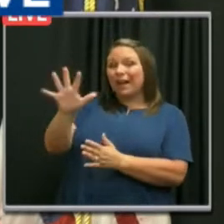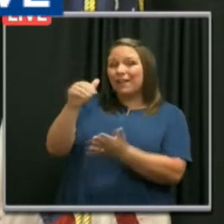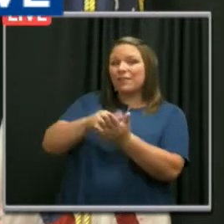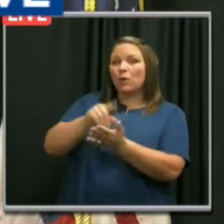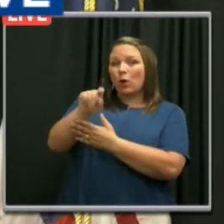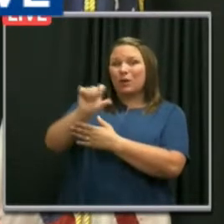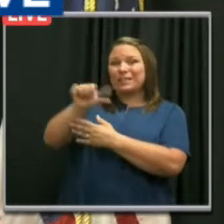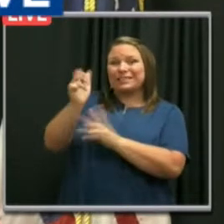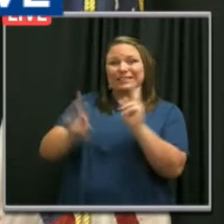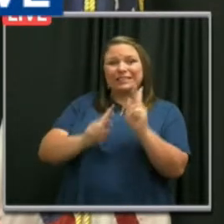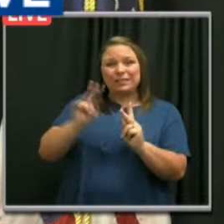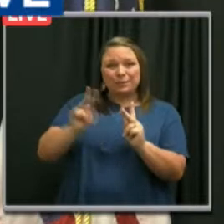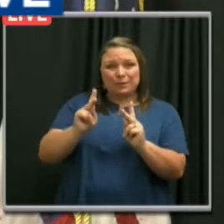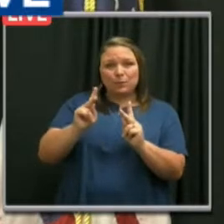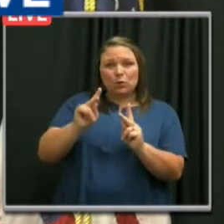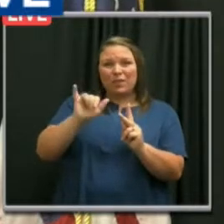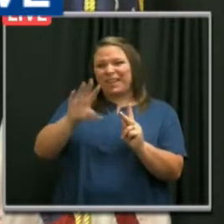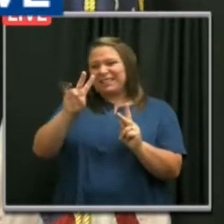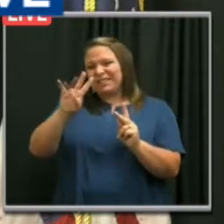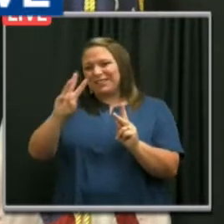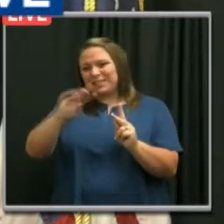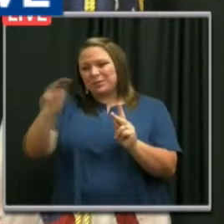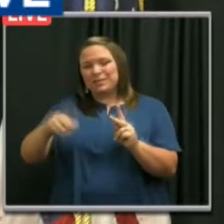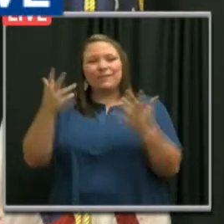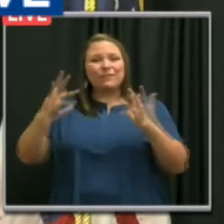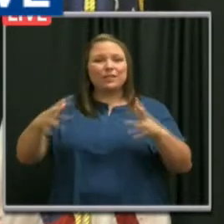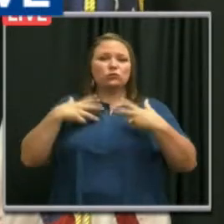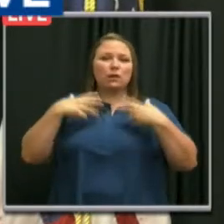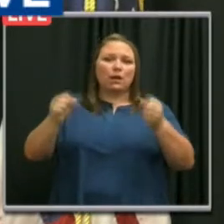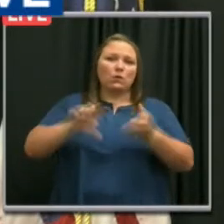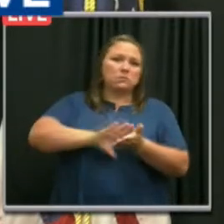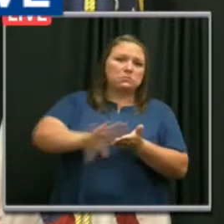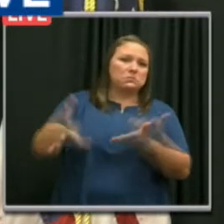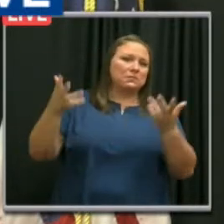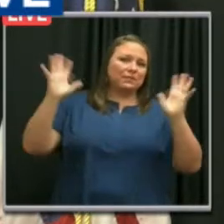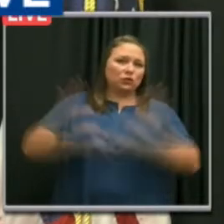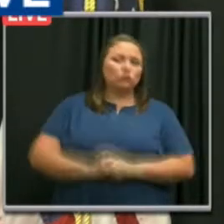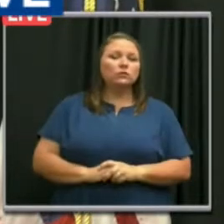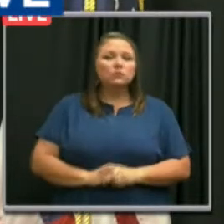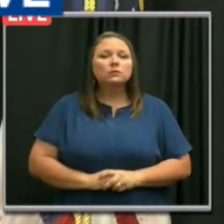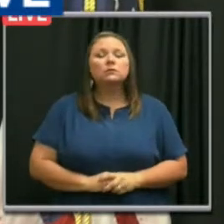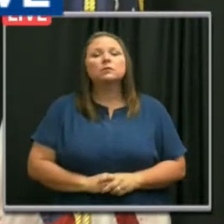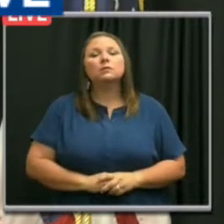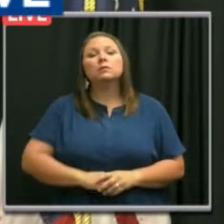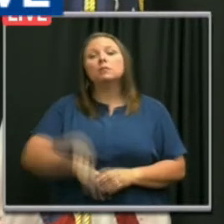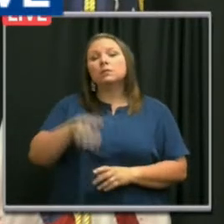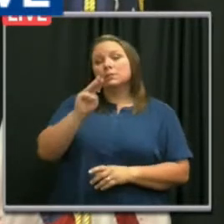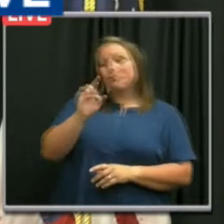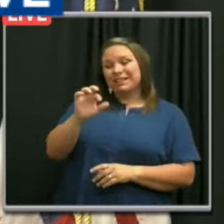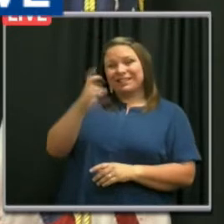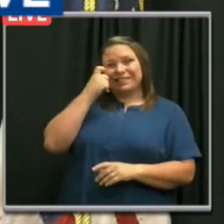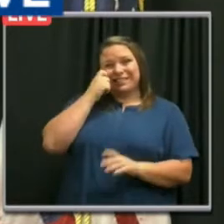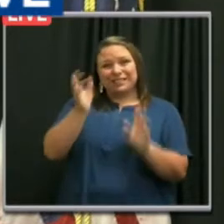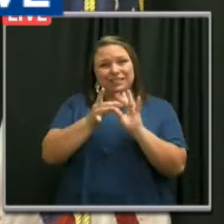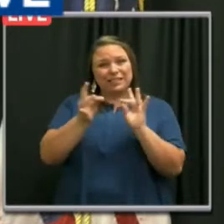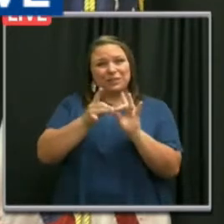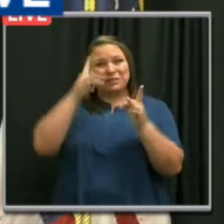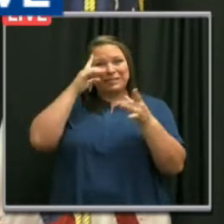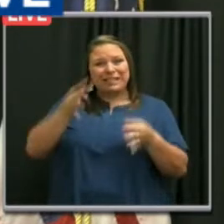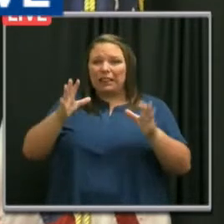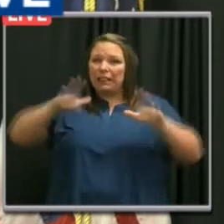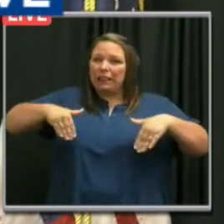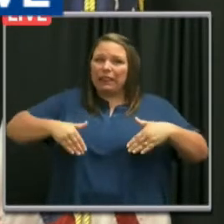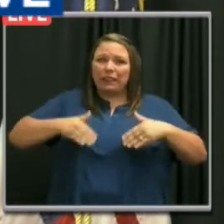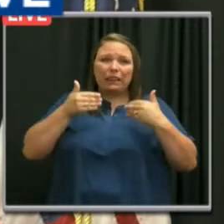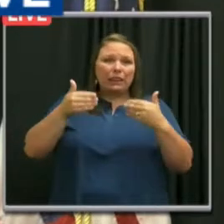5,110 cases, or 76% of all cases, have recovered and have been cleared. Now, as the mayor mentioned, we have decided not to enter phase 3